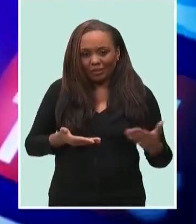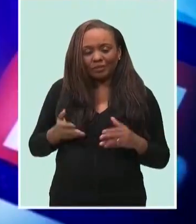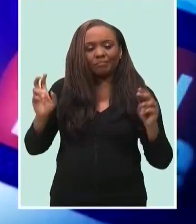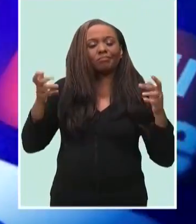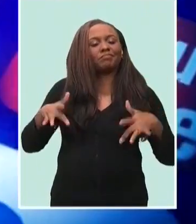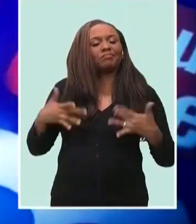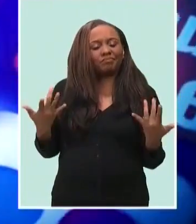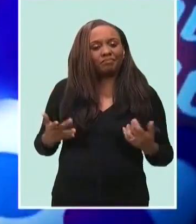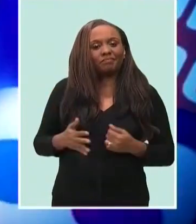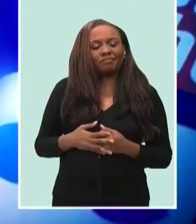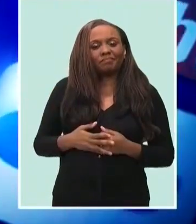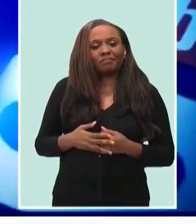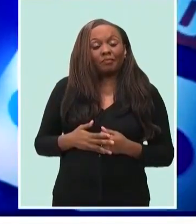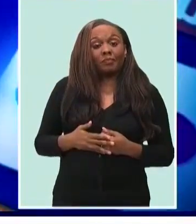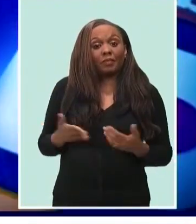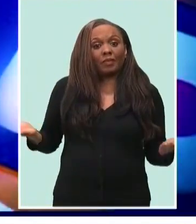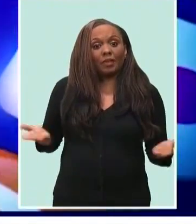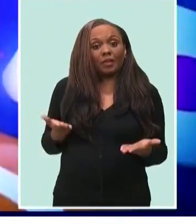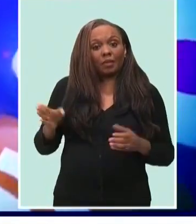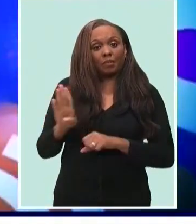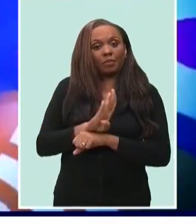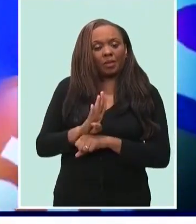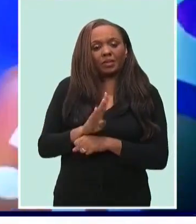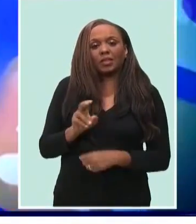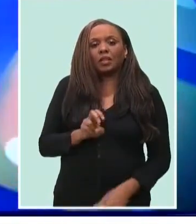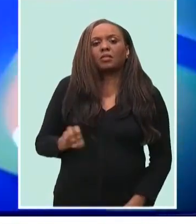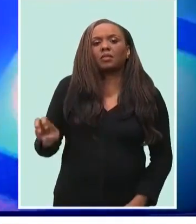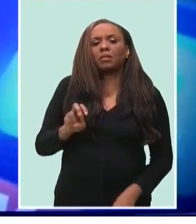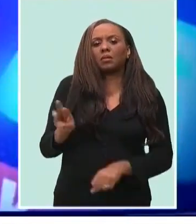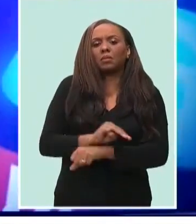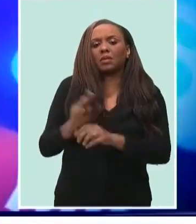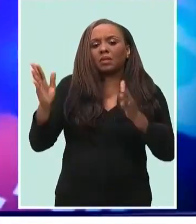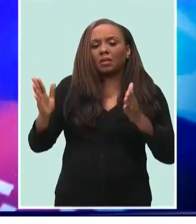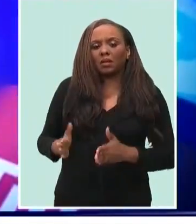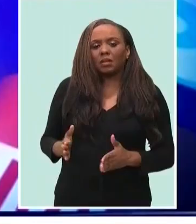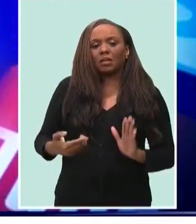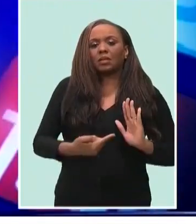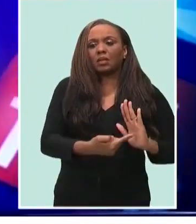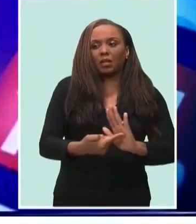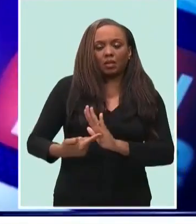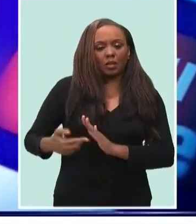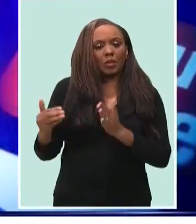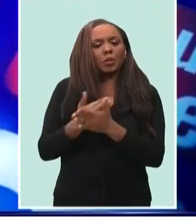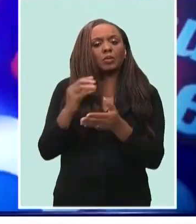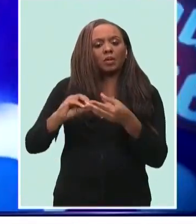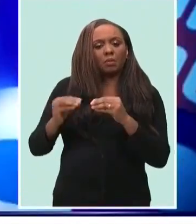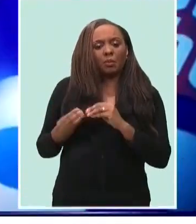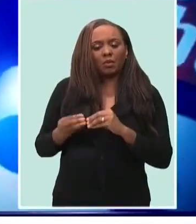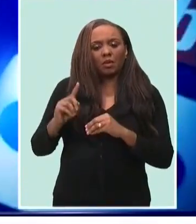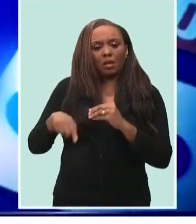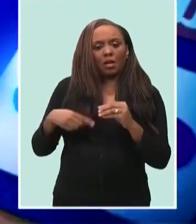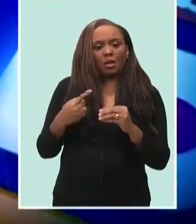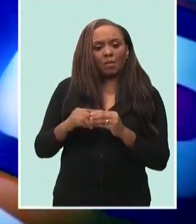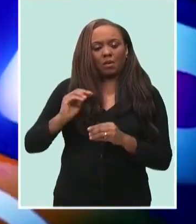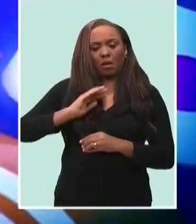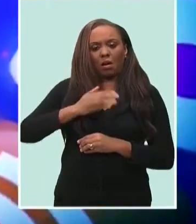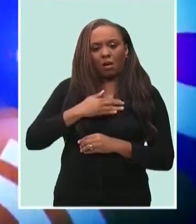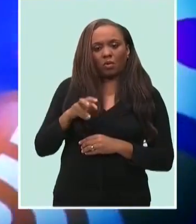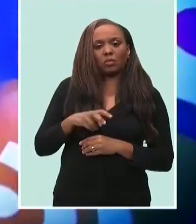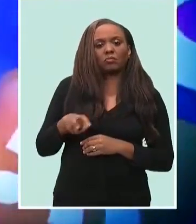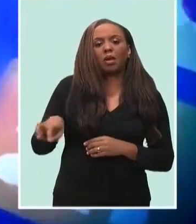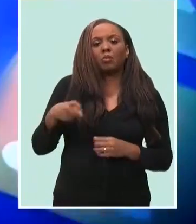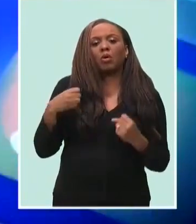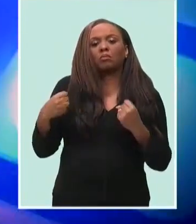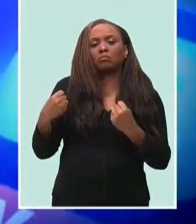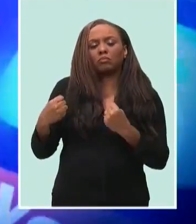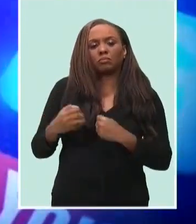Watch Trending. We start here at home, where Transport Minister Dr. William Duguid just released some new figures on our transport